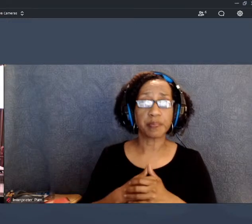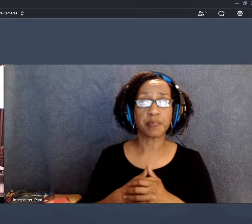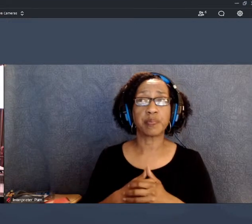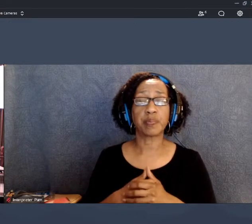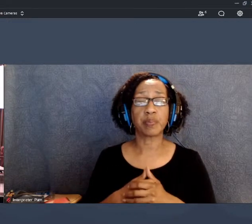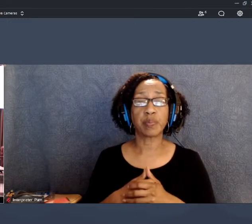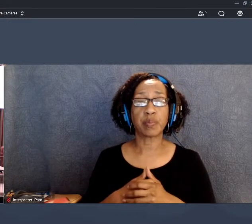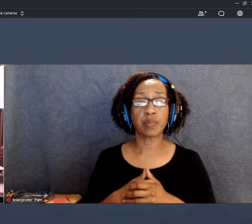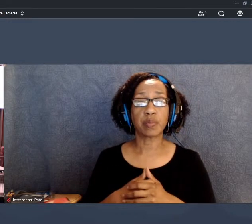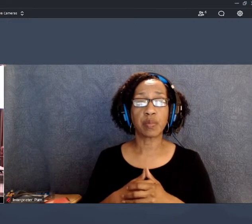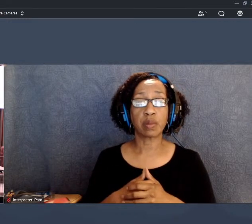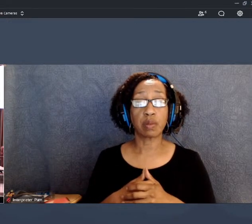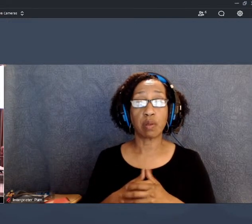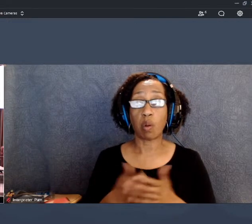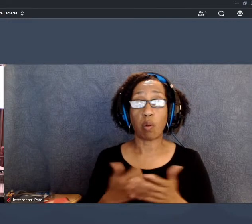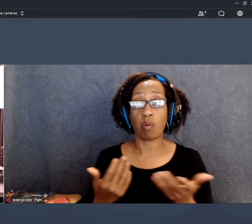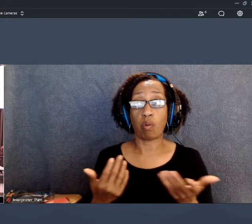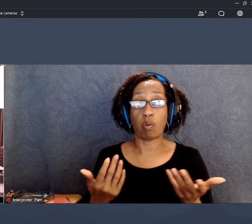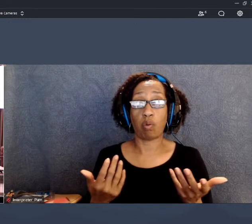Or